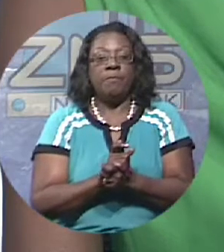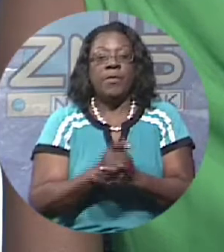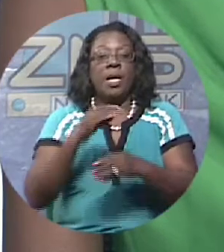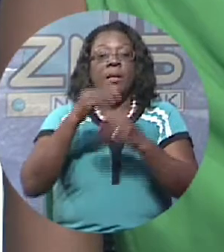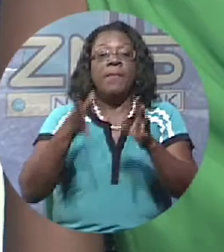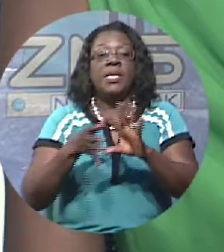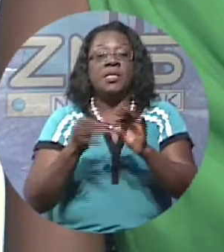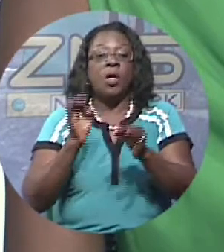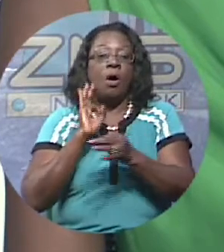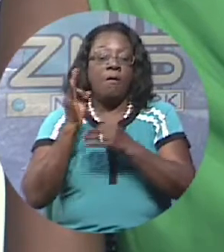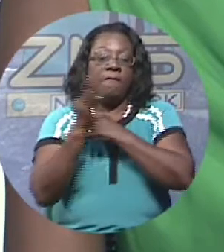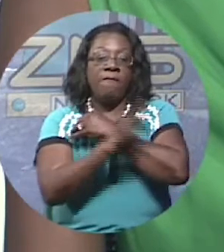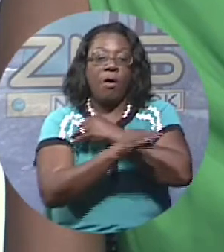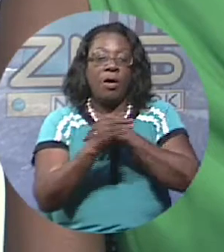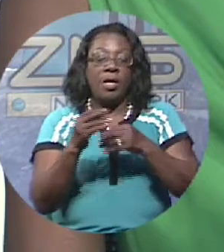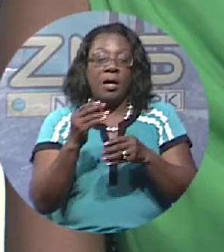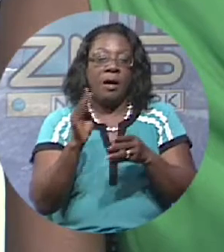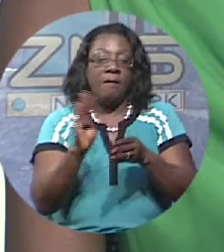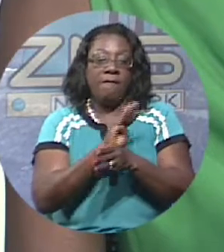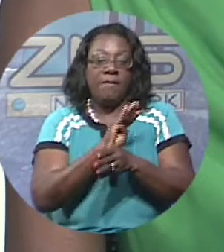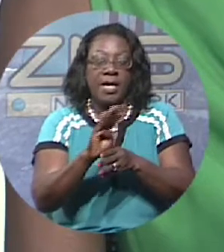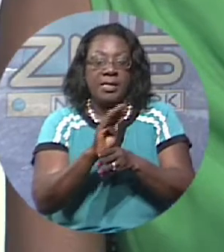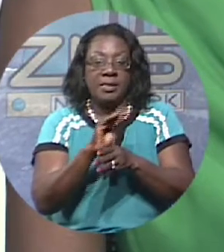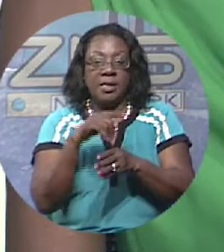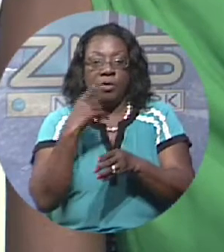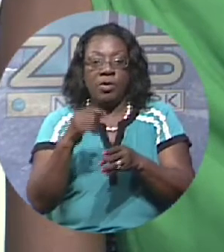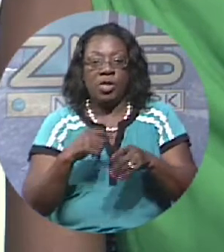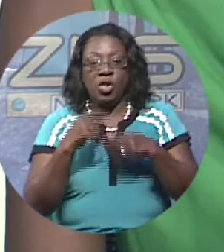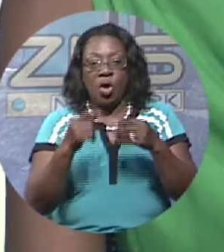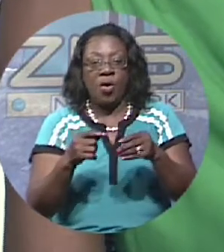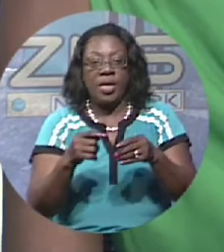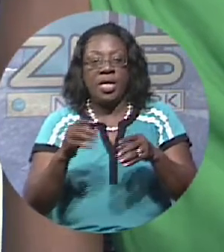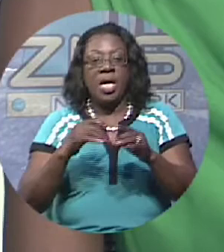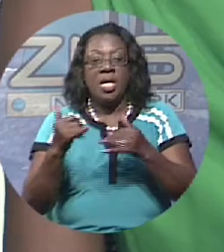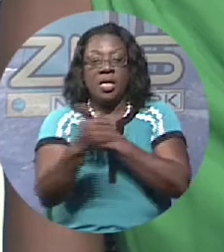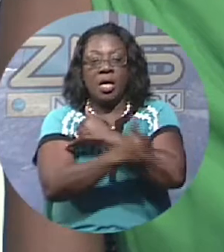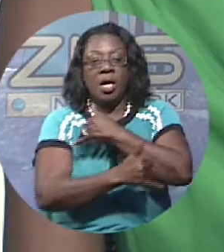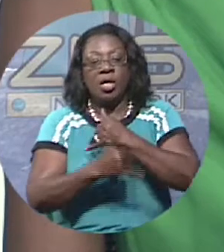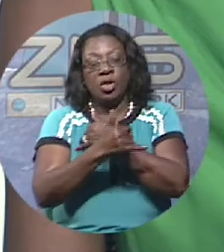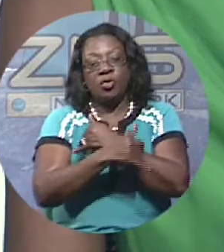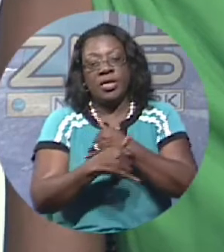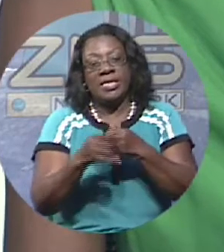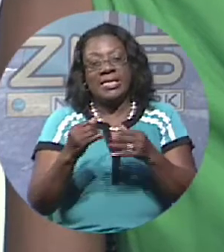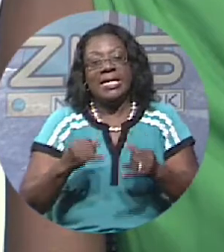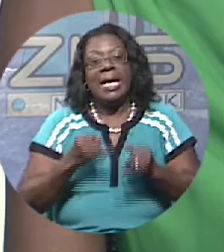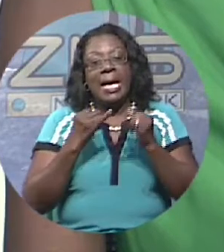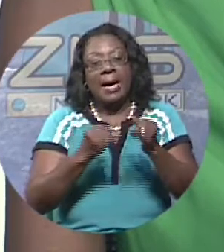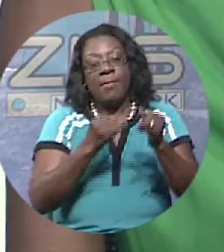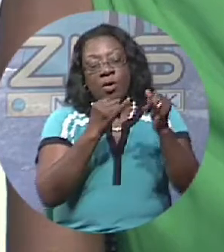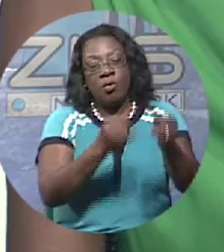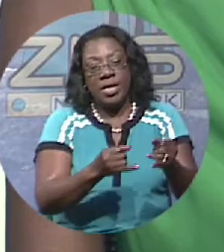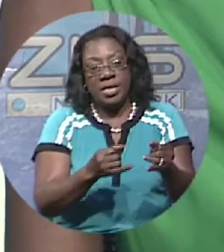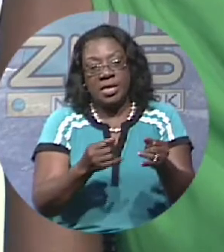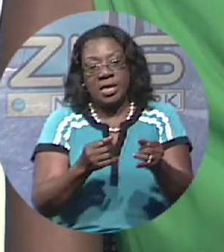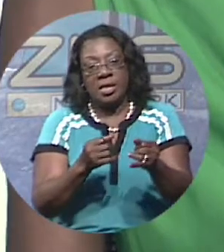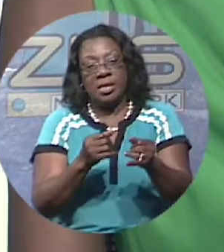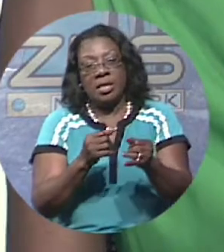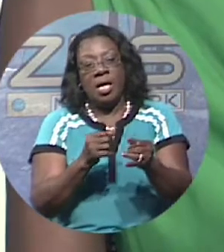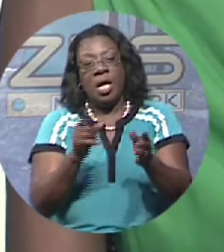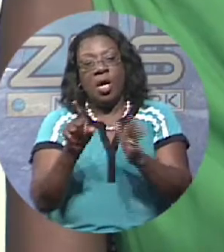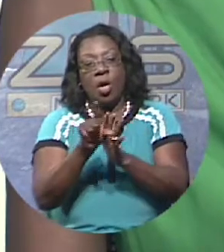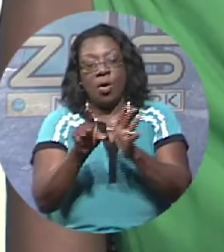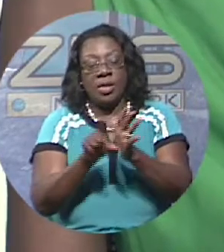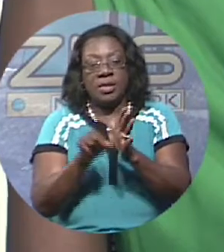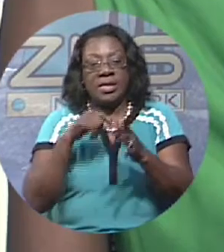The Minister of Foreign Affairs and Immigration reaffirmed the country's immigration policy. The Honorable Fred Mitchell remains resolute that the